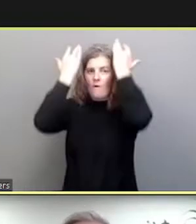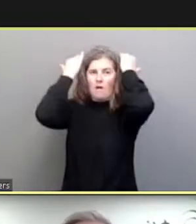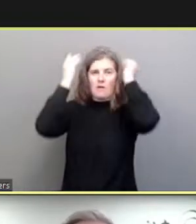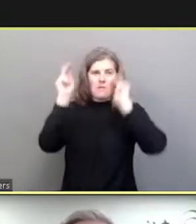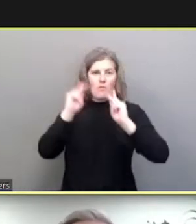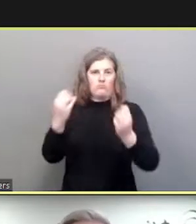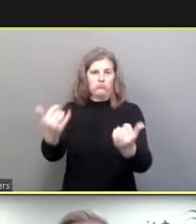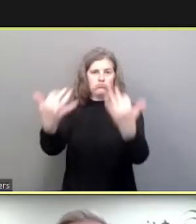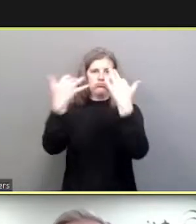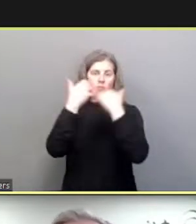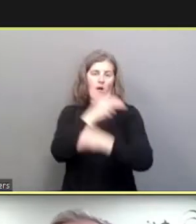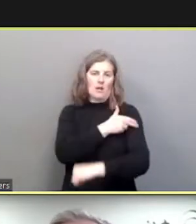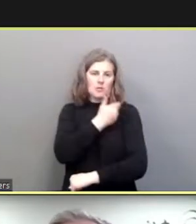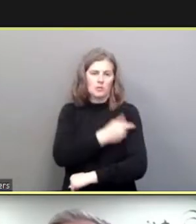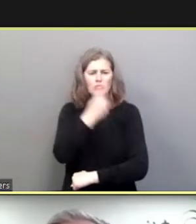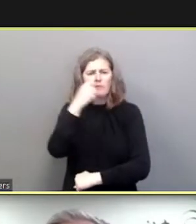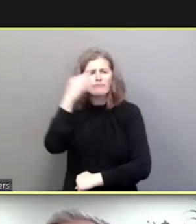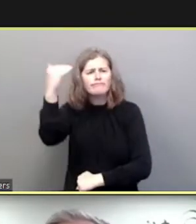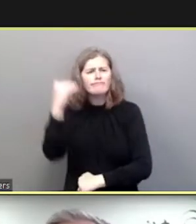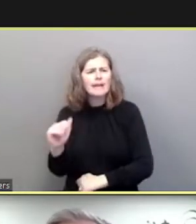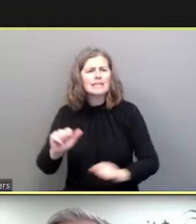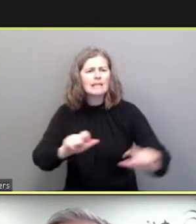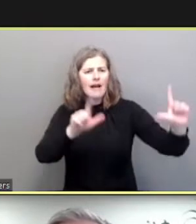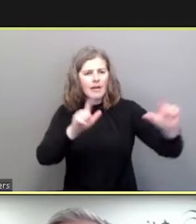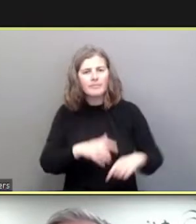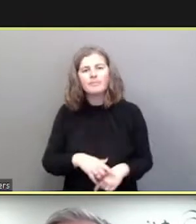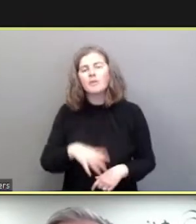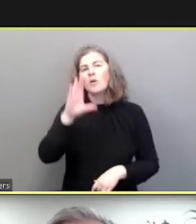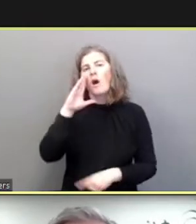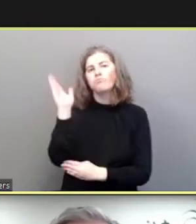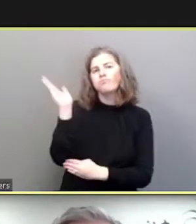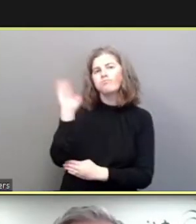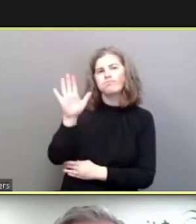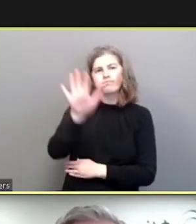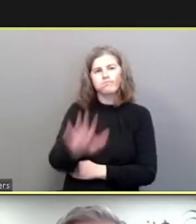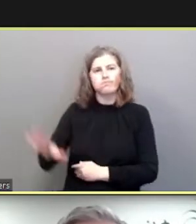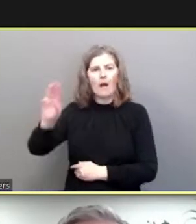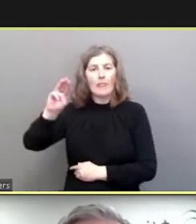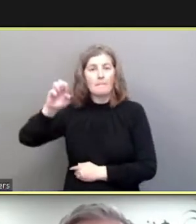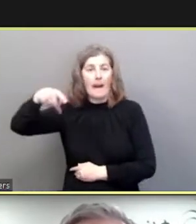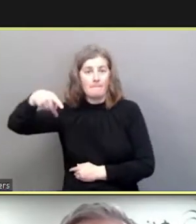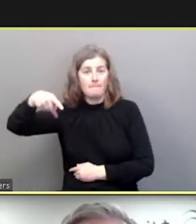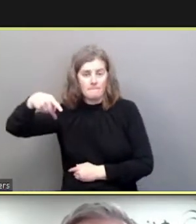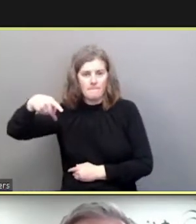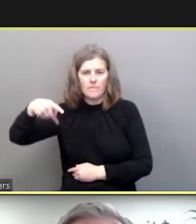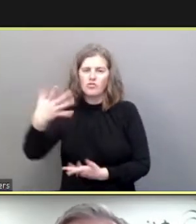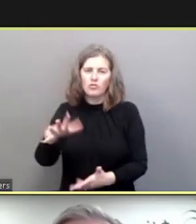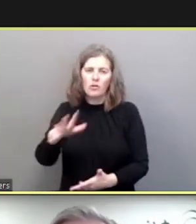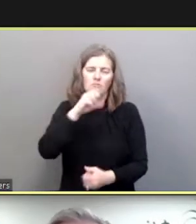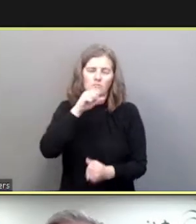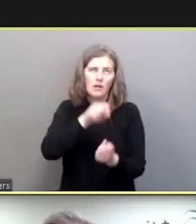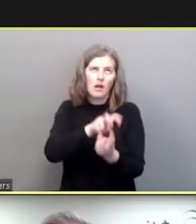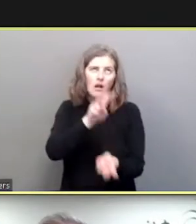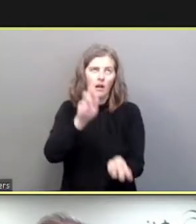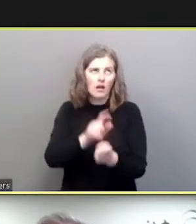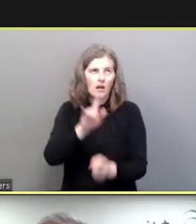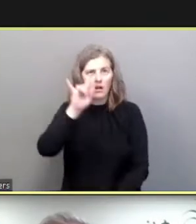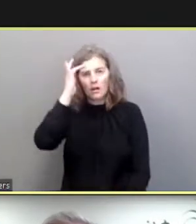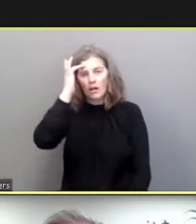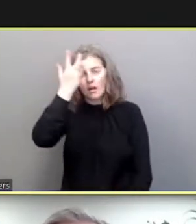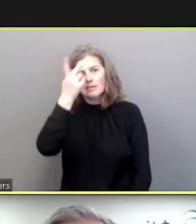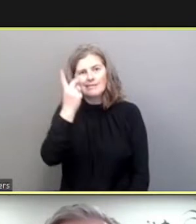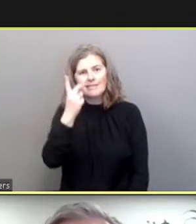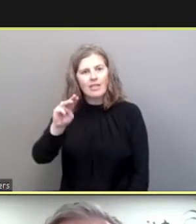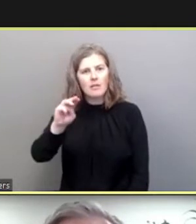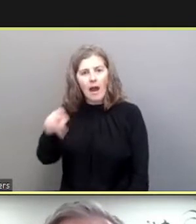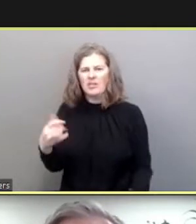Next slide. I've been presenting these maps for a while. You're probably all yawning a little bit about them.